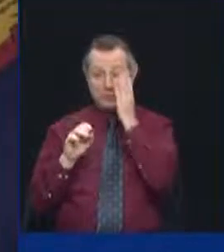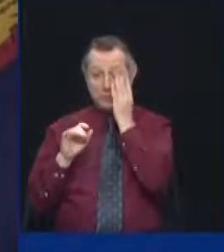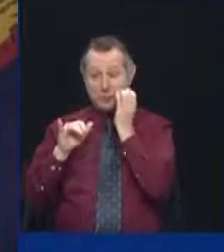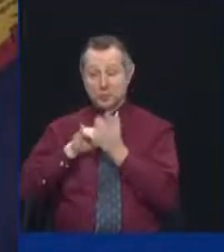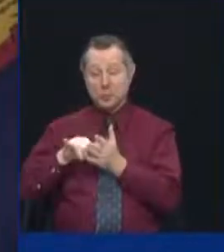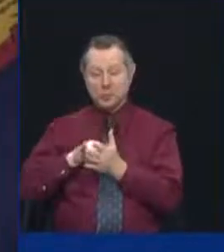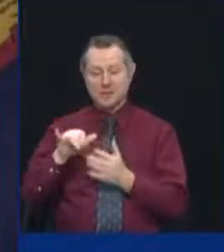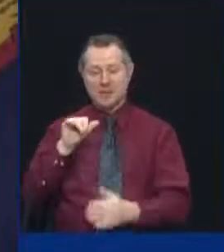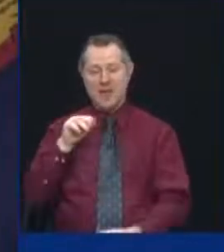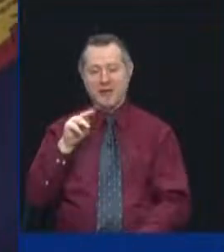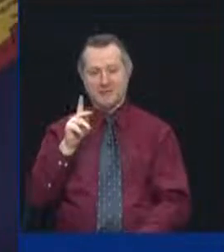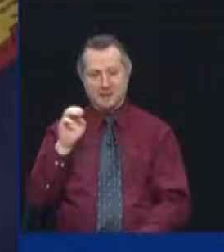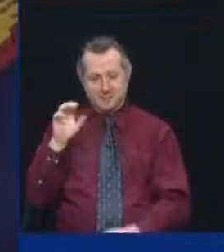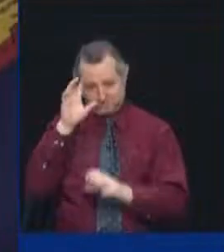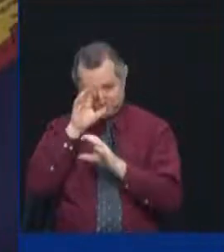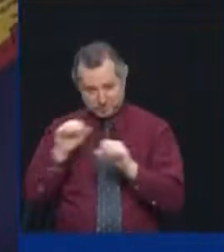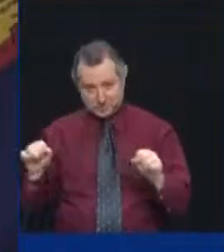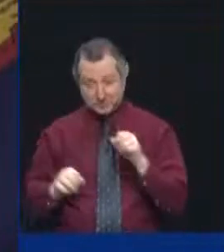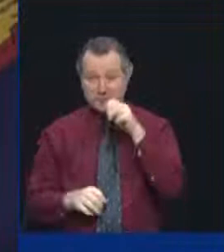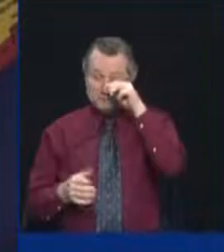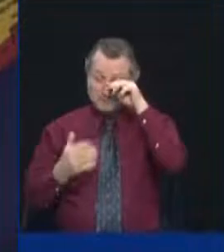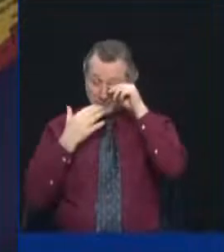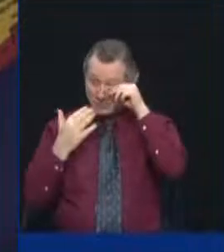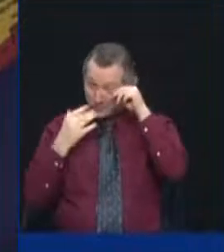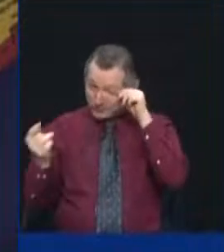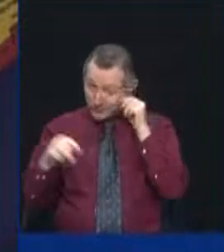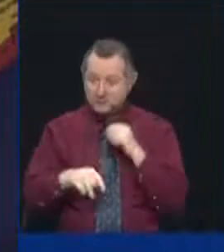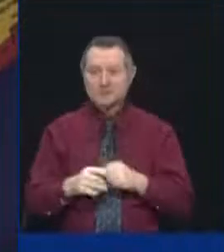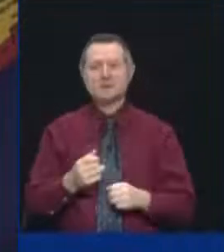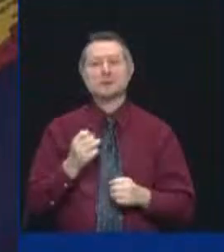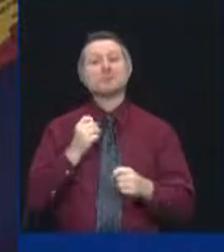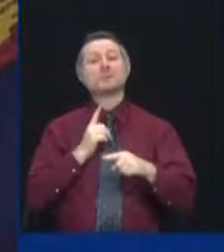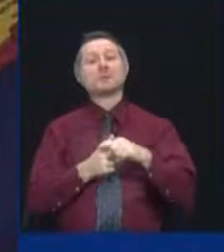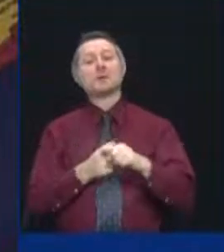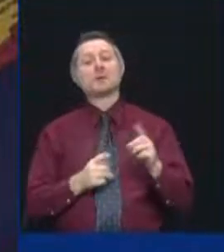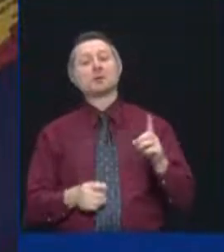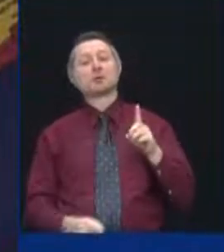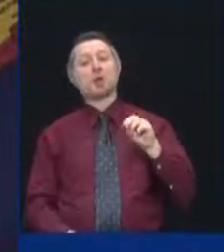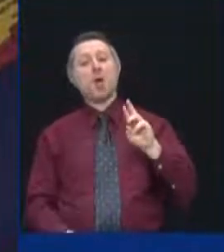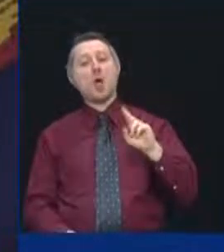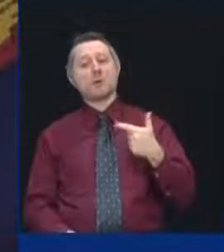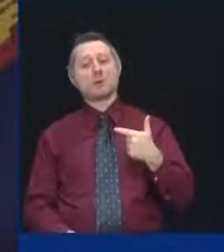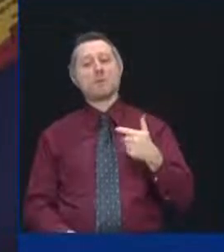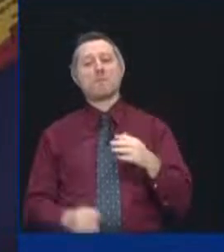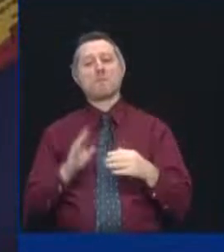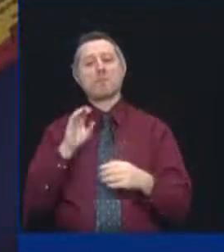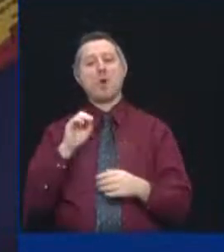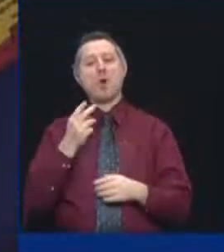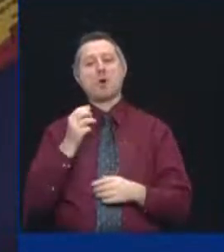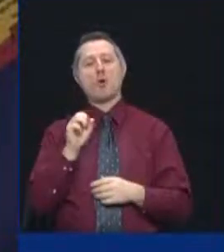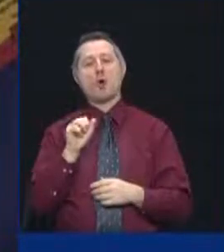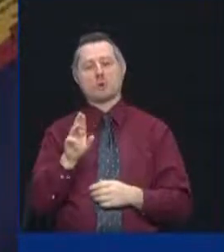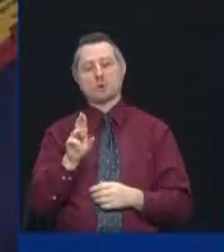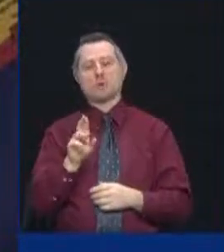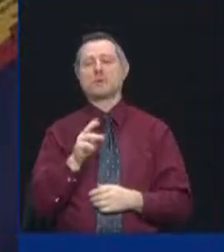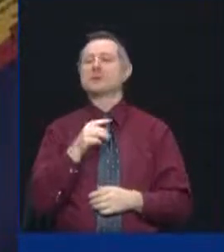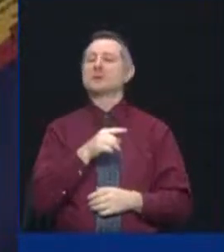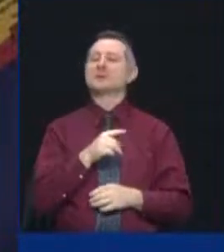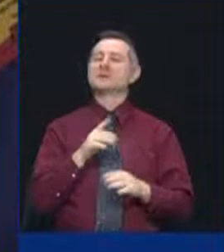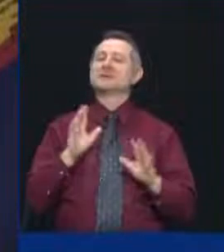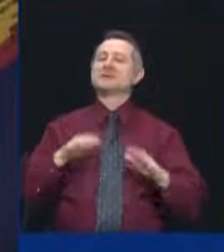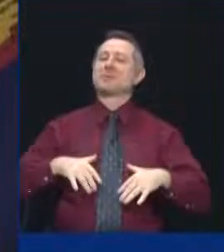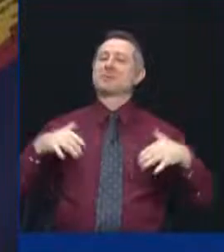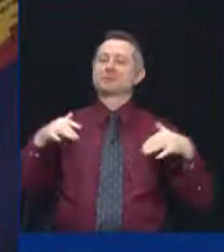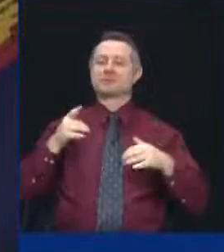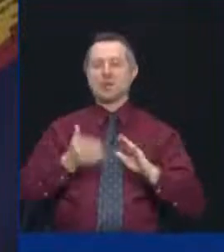here. We're also joined by Doug Behar, who's the senior vice president of stadium operations for the New York Yankees,